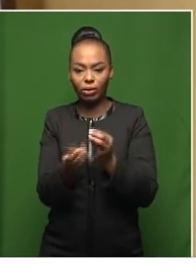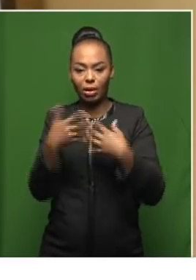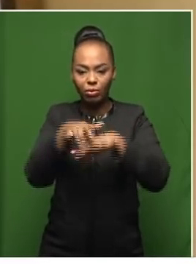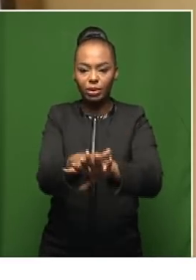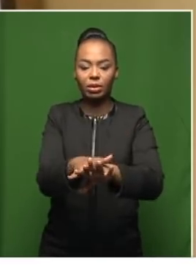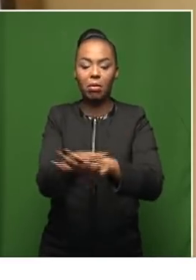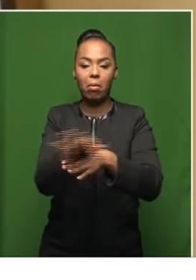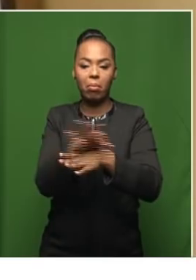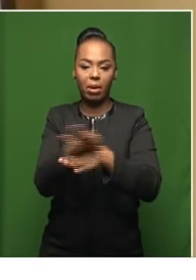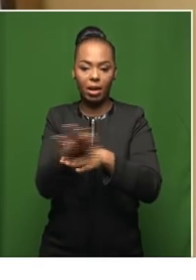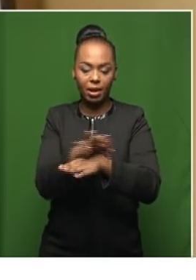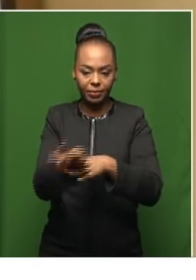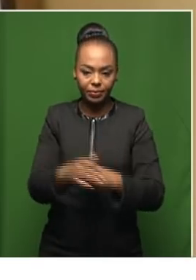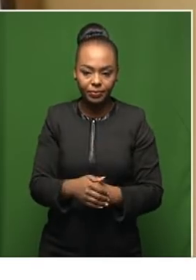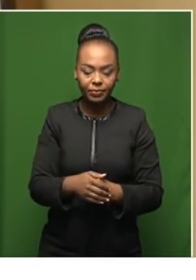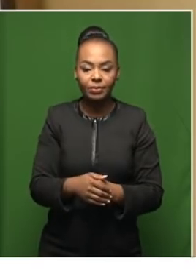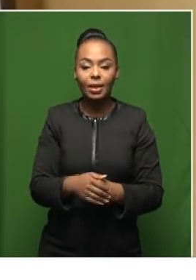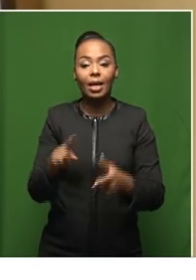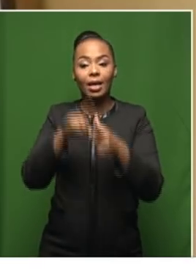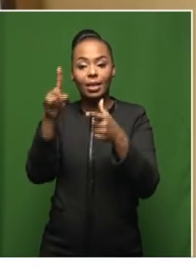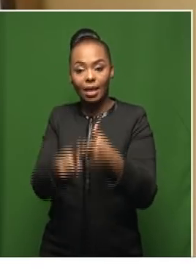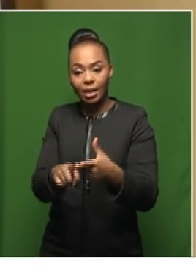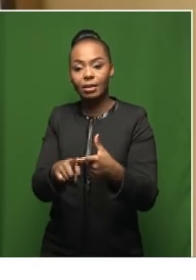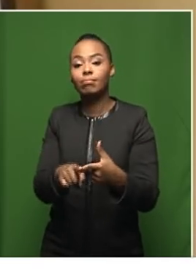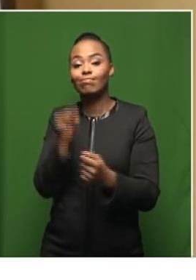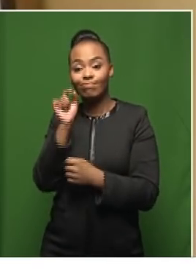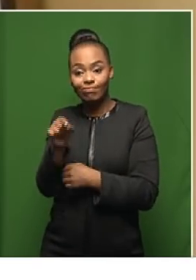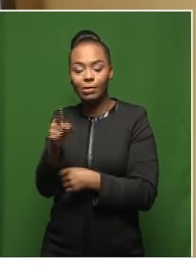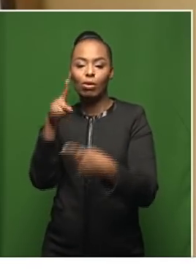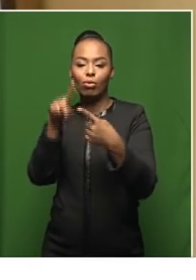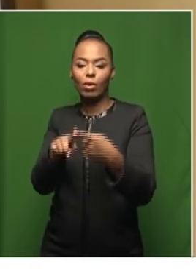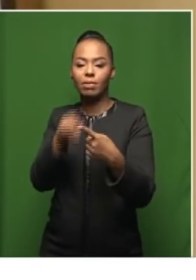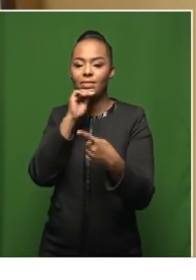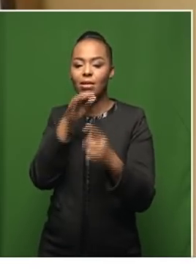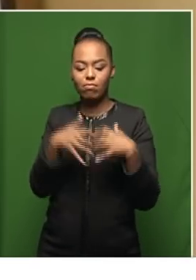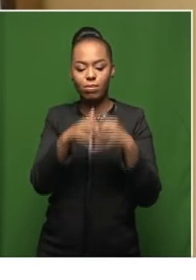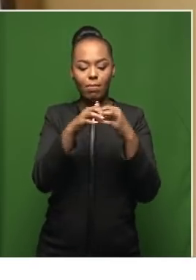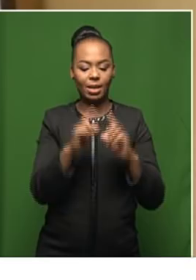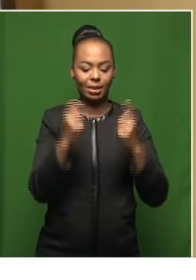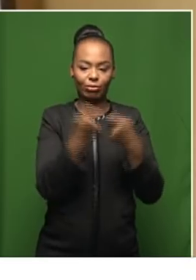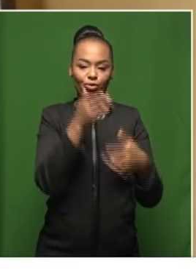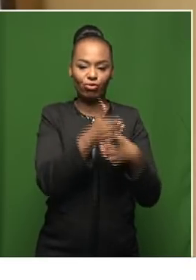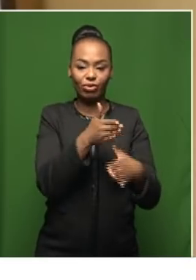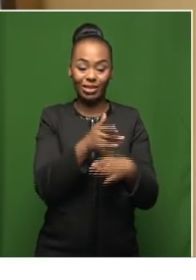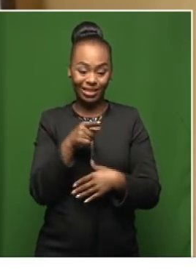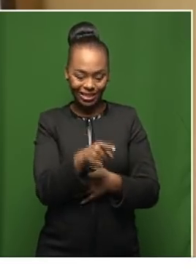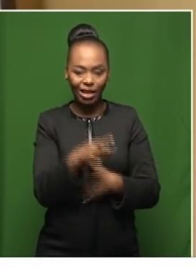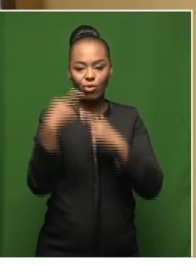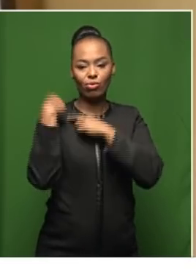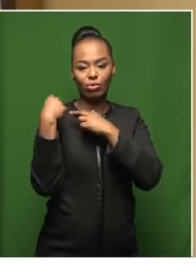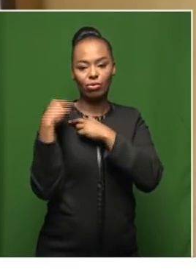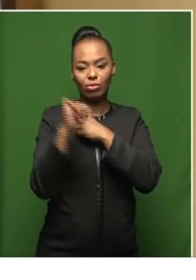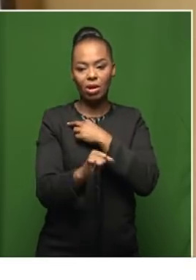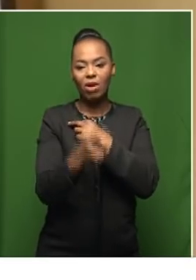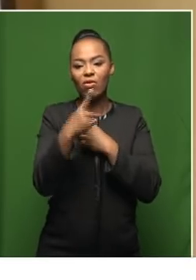implementation plan. And then we then looked at that point that we needed a task team that would help us to augment the financing